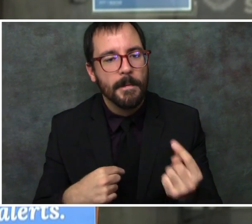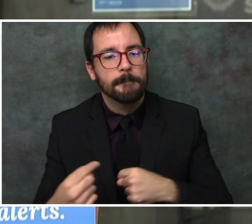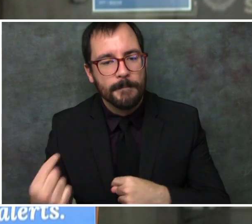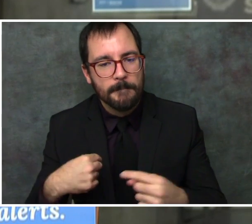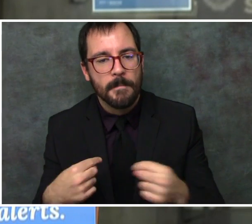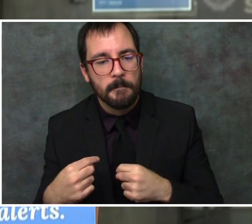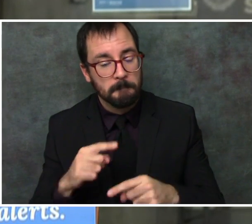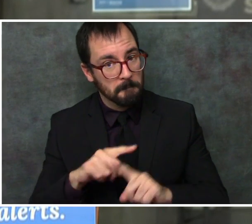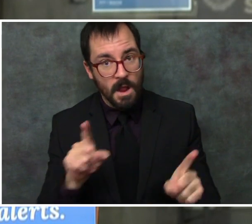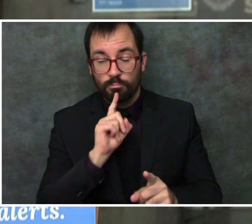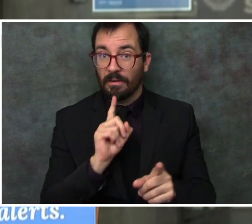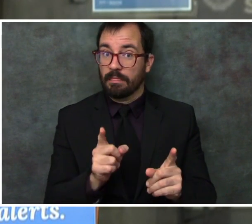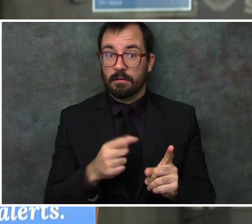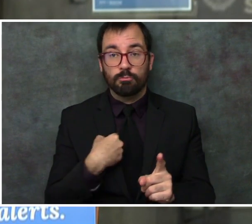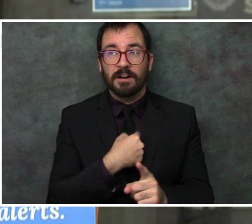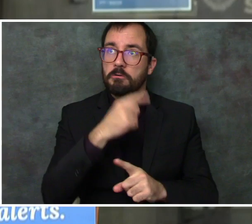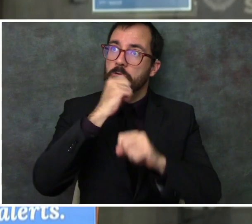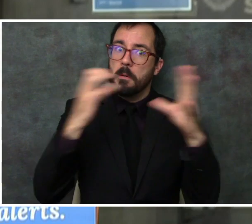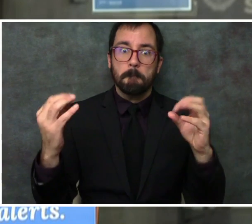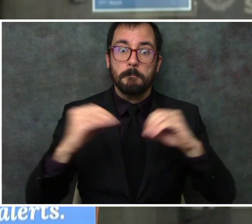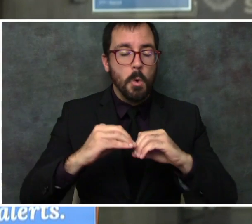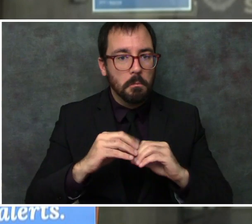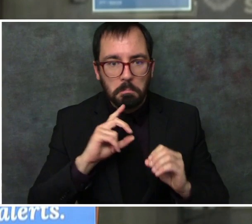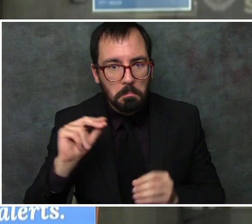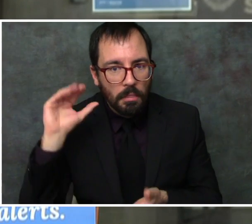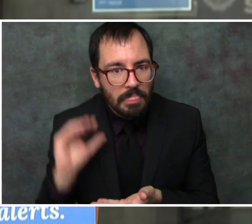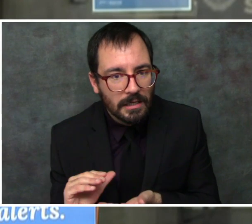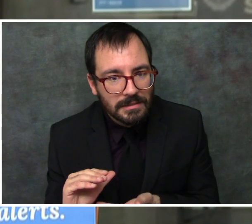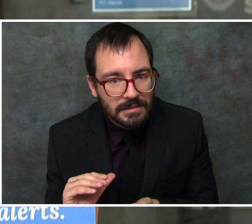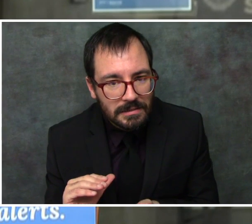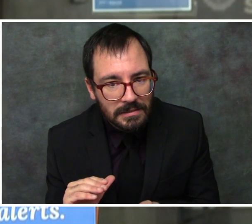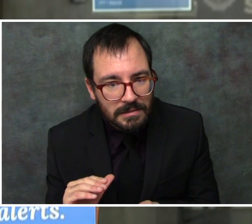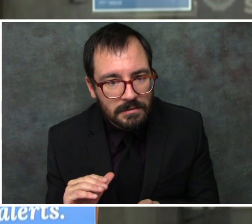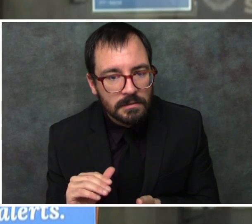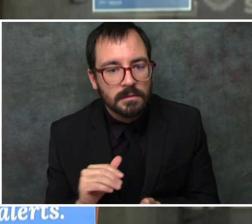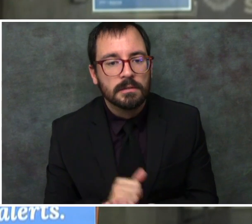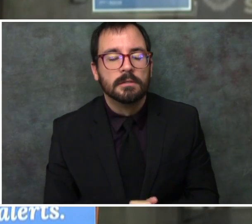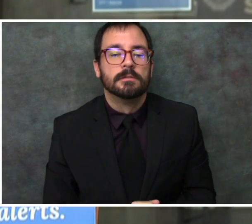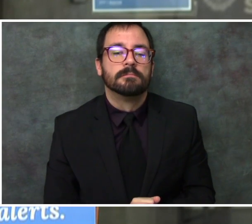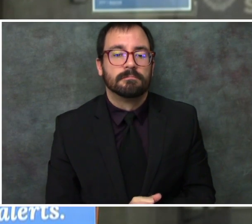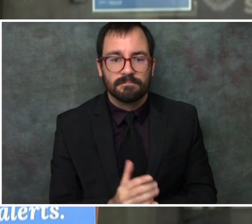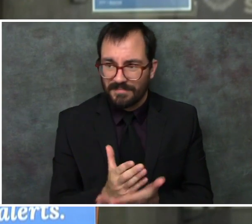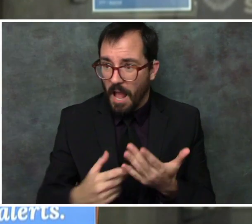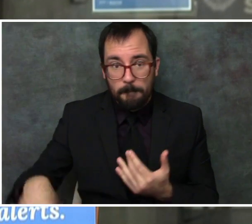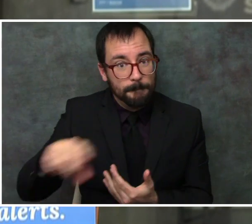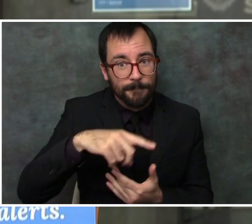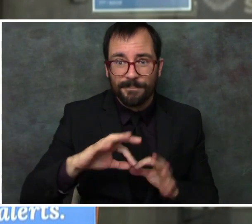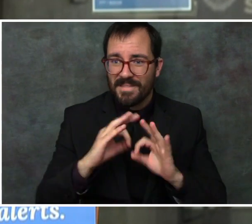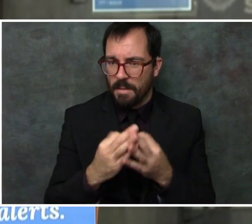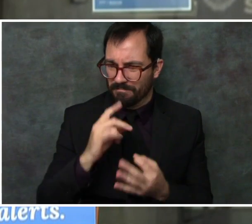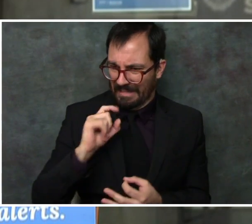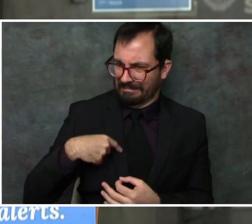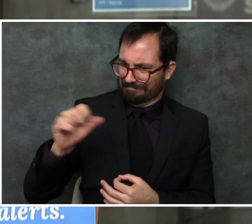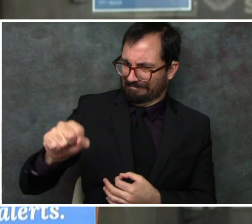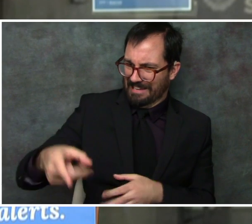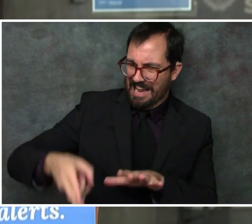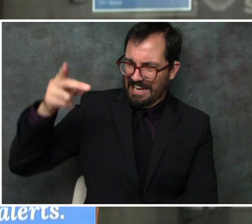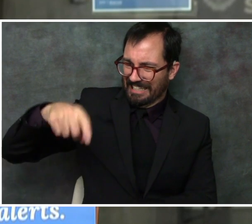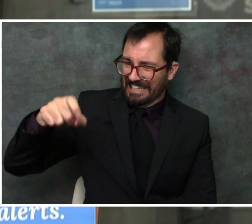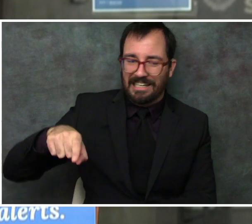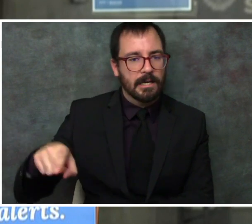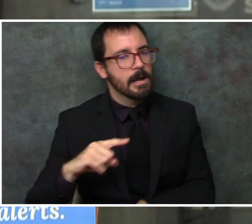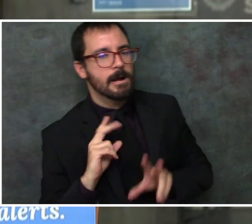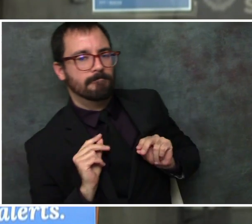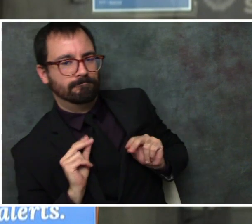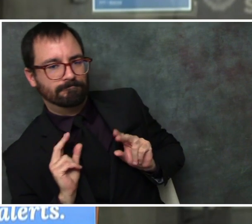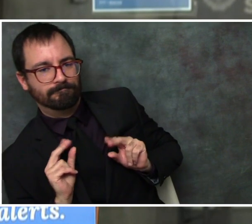anticipating. Even this week, families and students who have been recognized as in-person priority have decided that they would rather keep